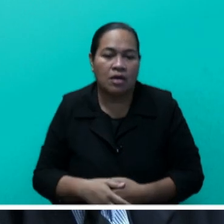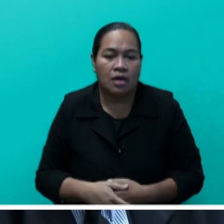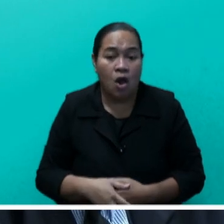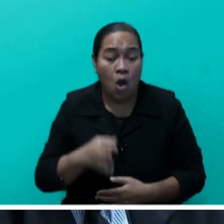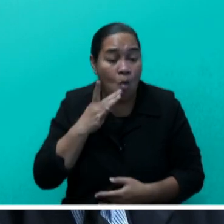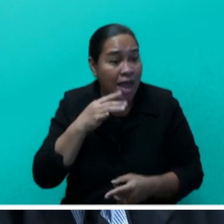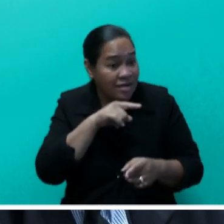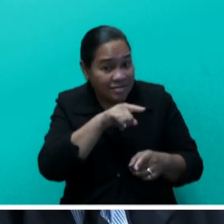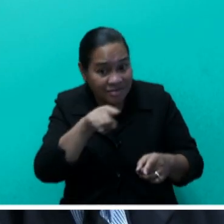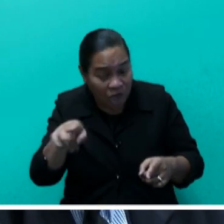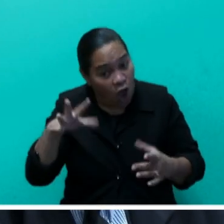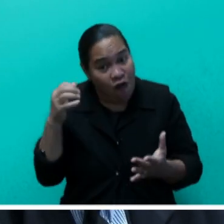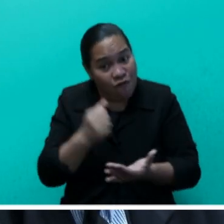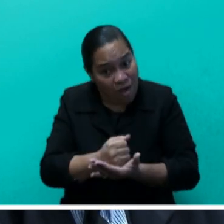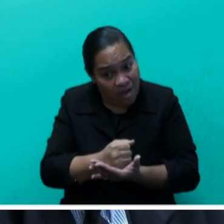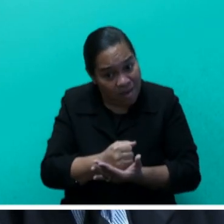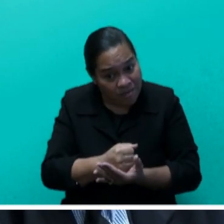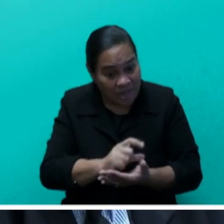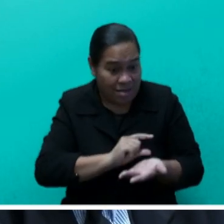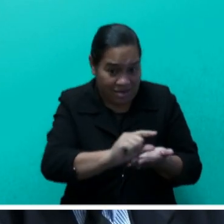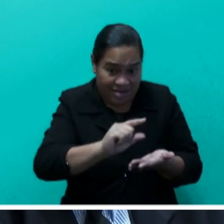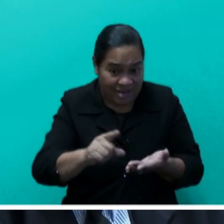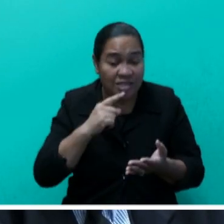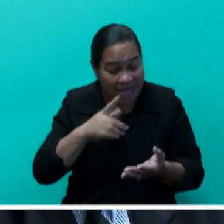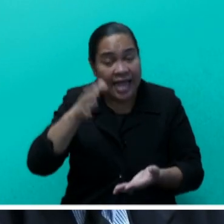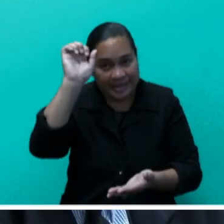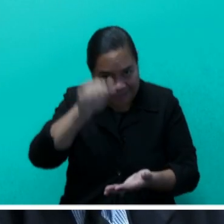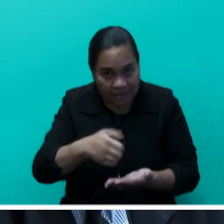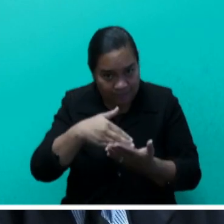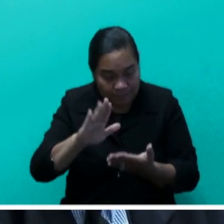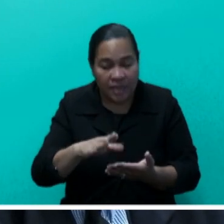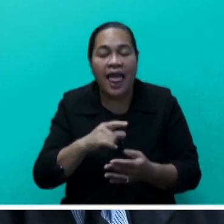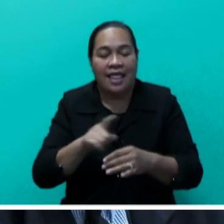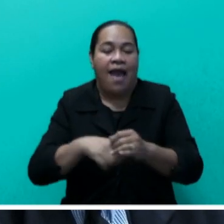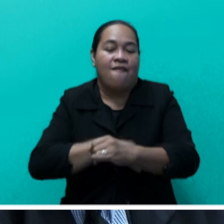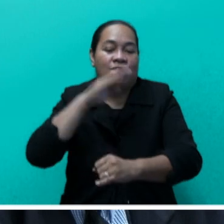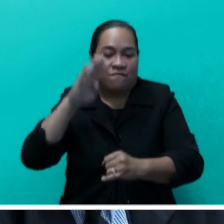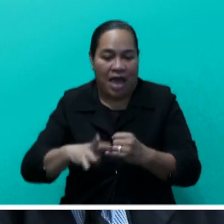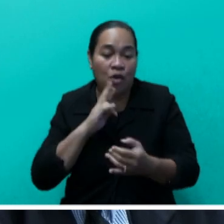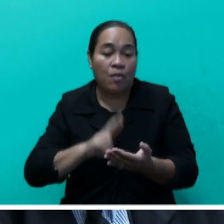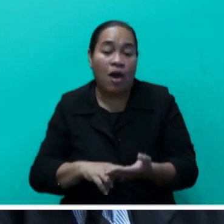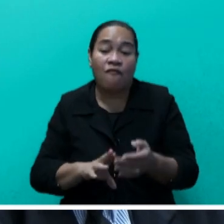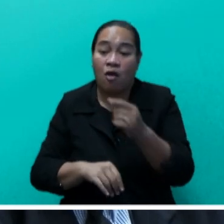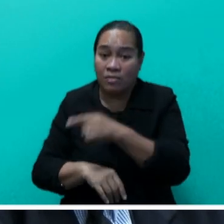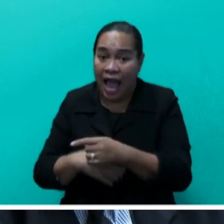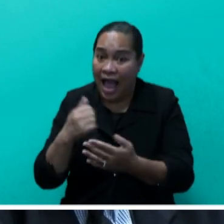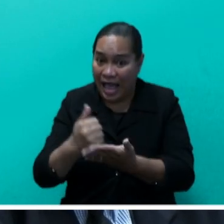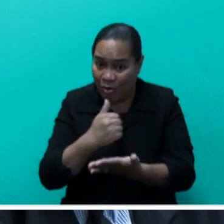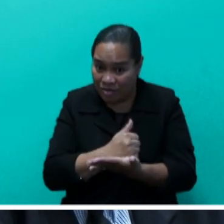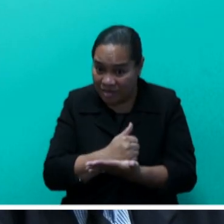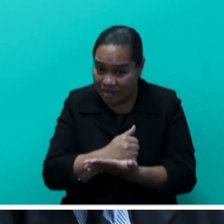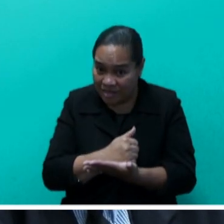these player disbursements have been addressed and the final report from Ioana Niveli and Company